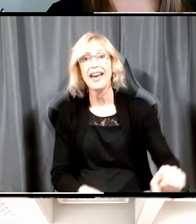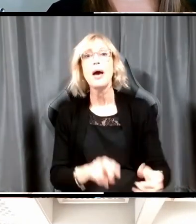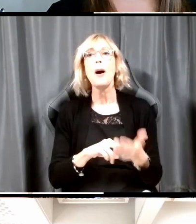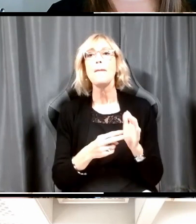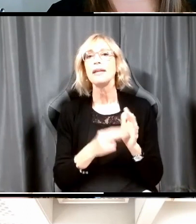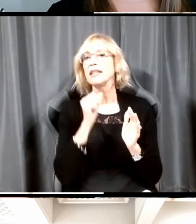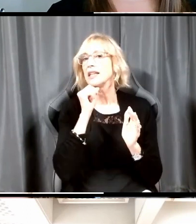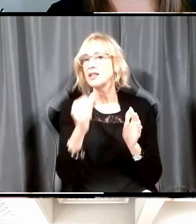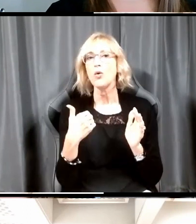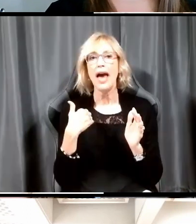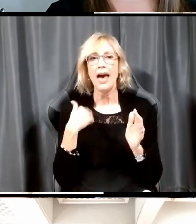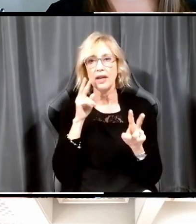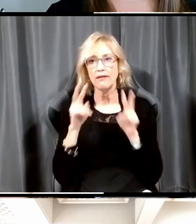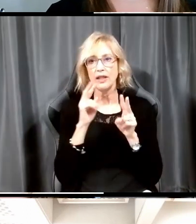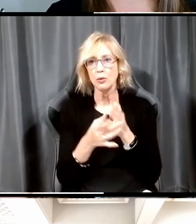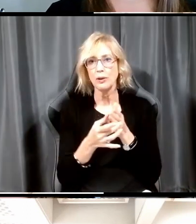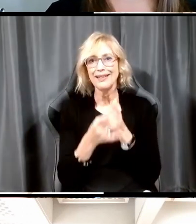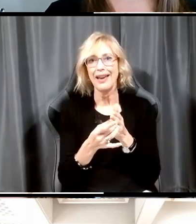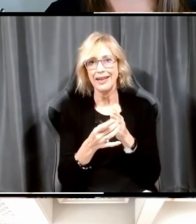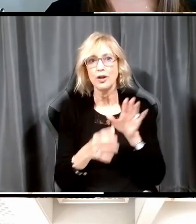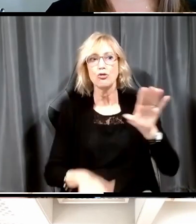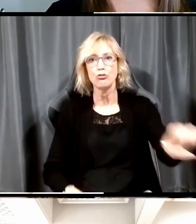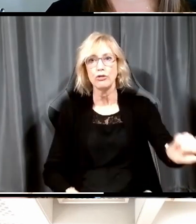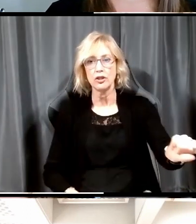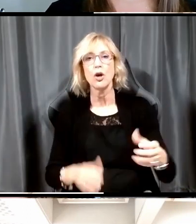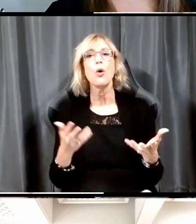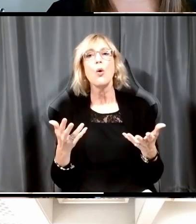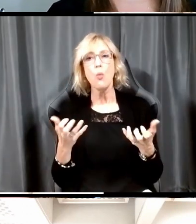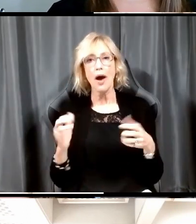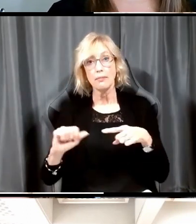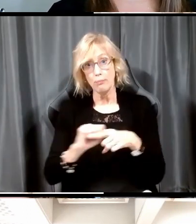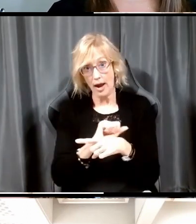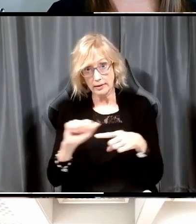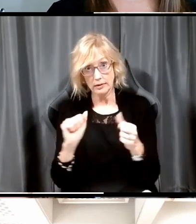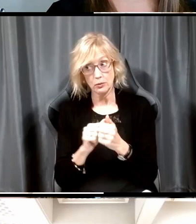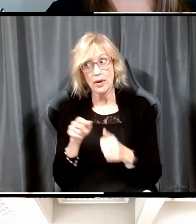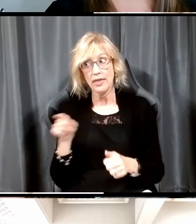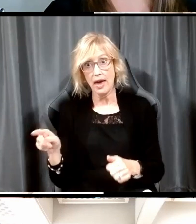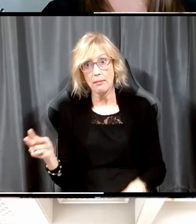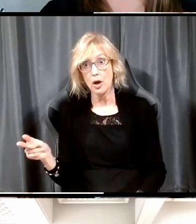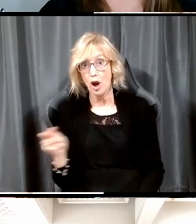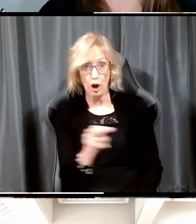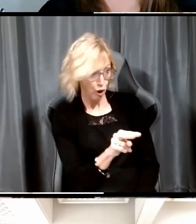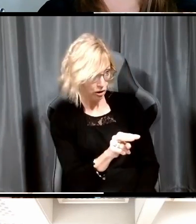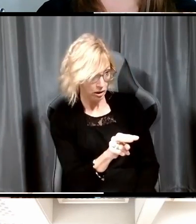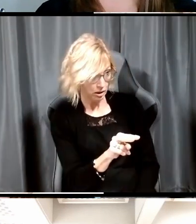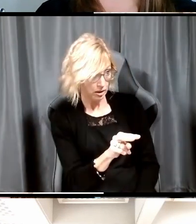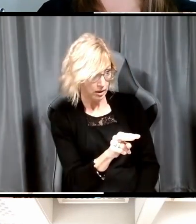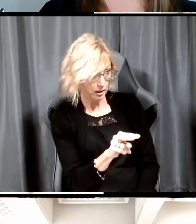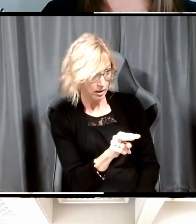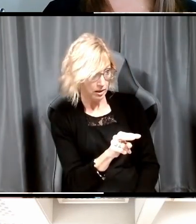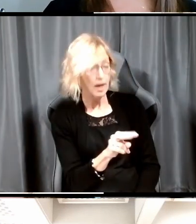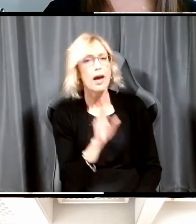visually guided reach. So we always want them to, we want to practice with them to be able to look at, and